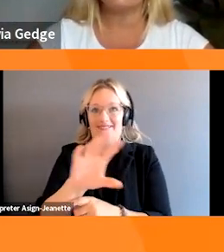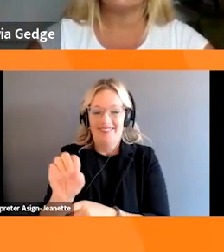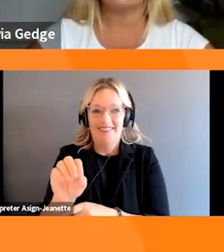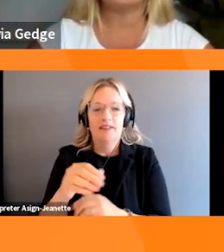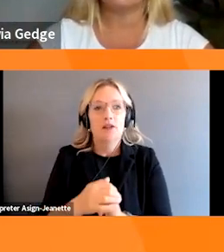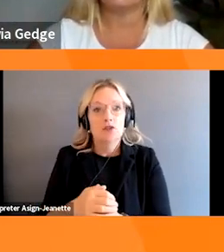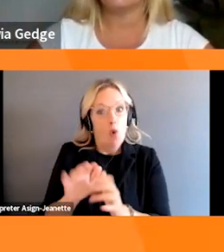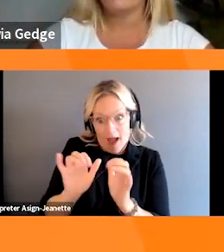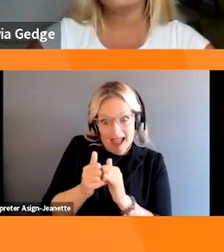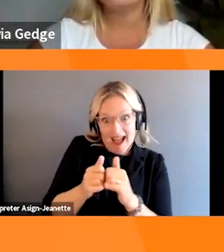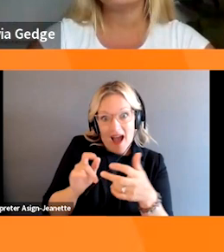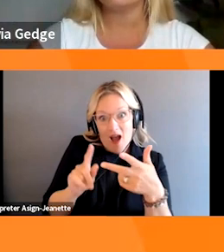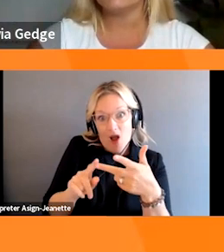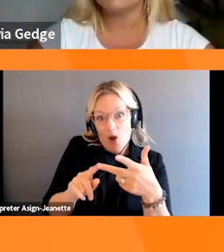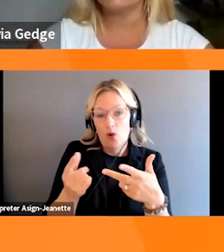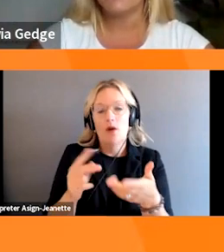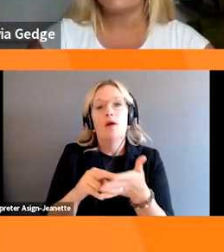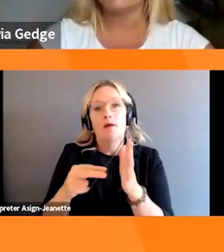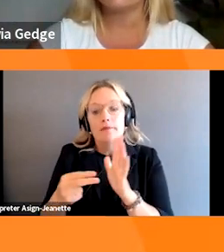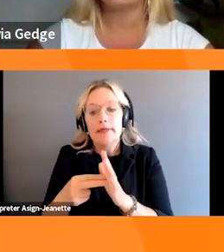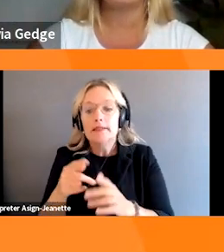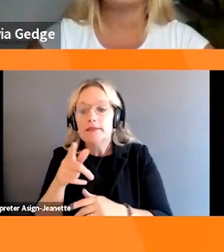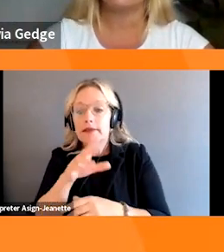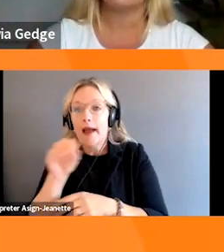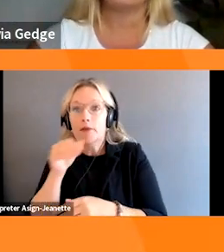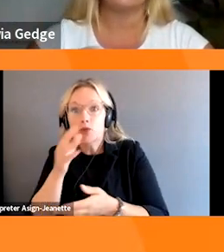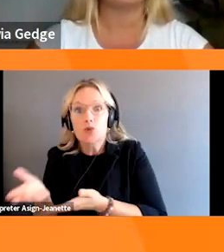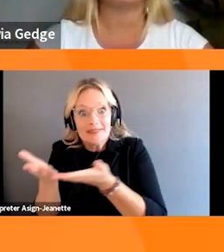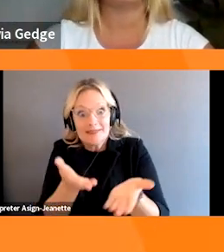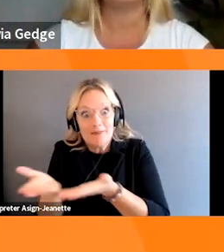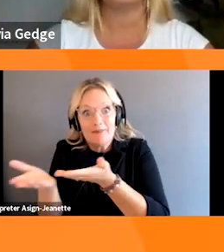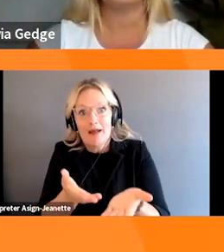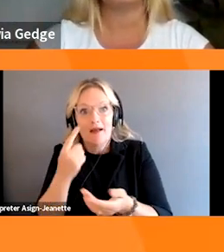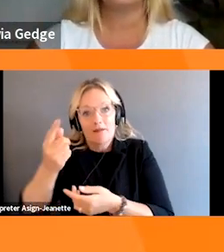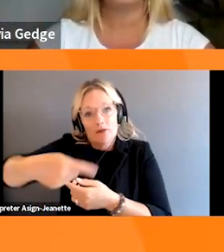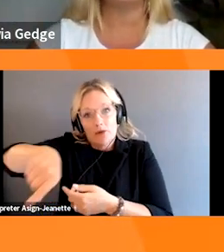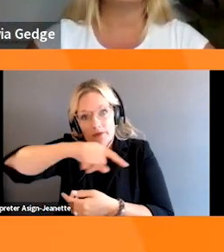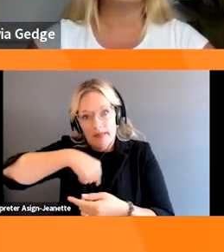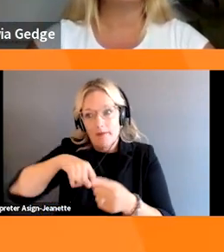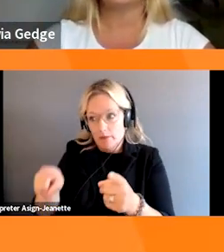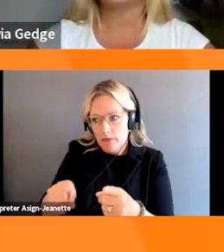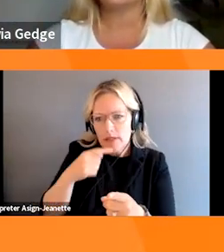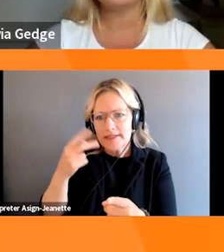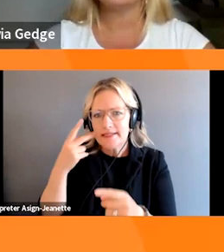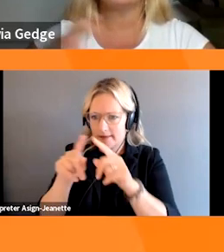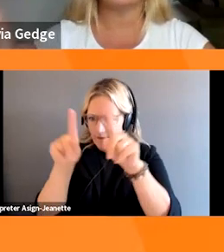are making it a requirement for their suppliers to declare their carbon footprint on the goods and services on